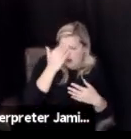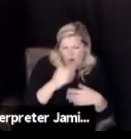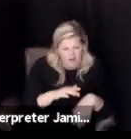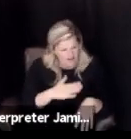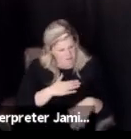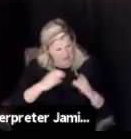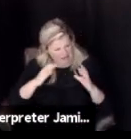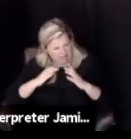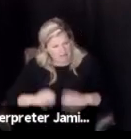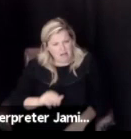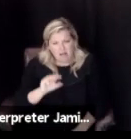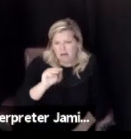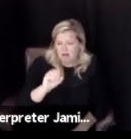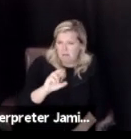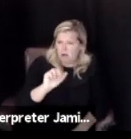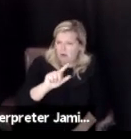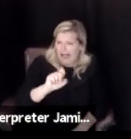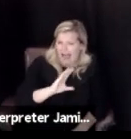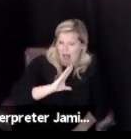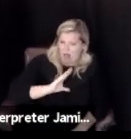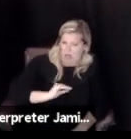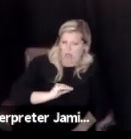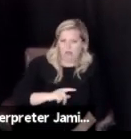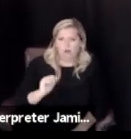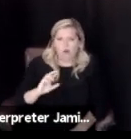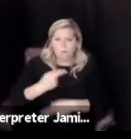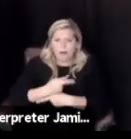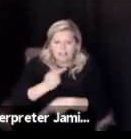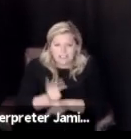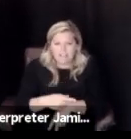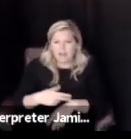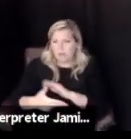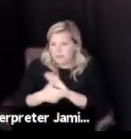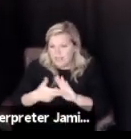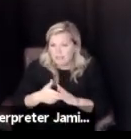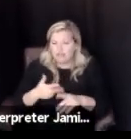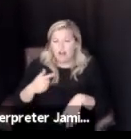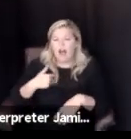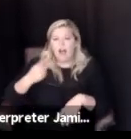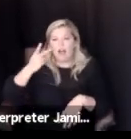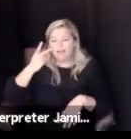going on with my productivity, my reputation. People are buzzing. I saw something on